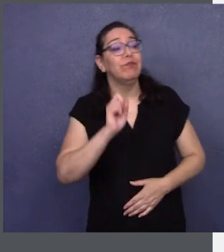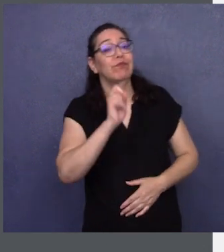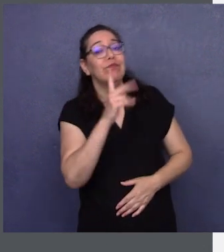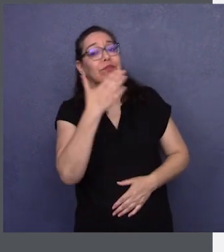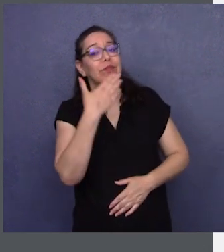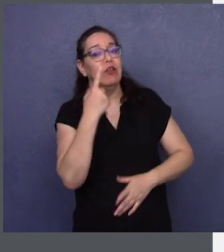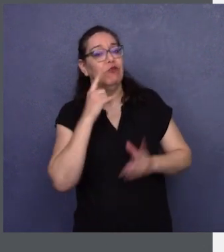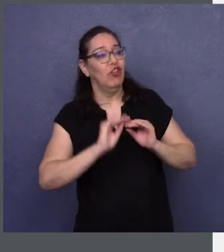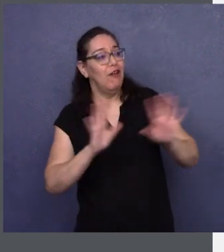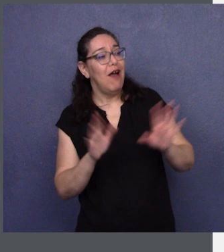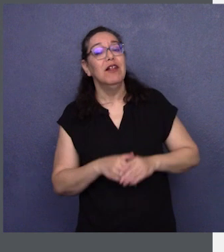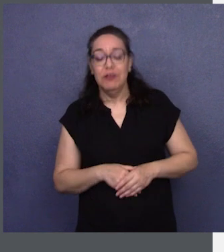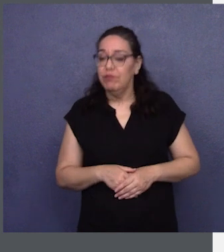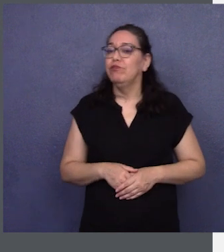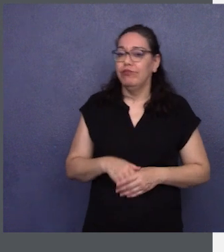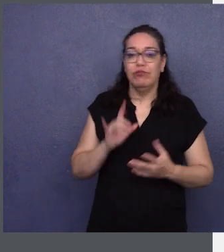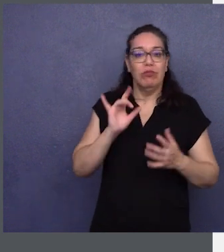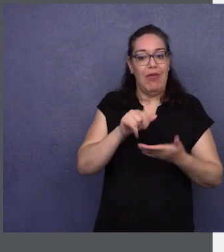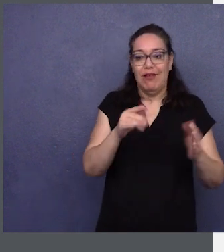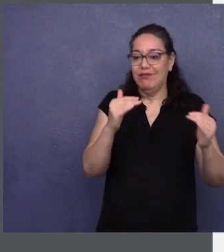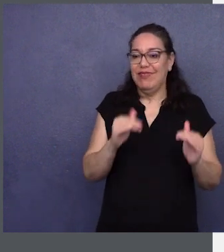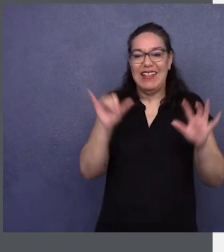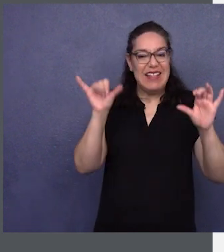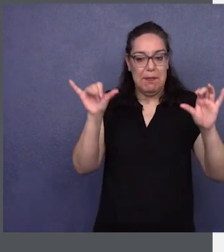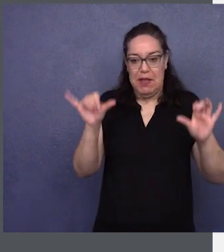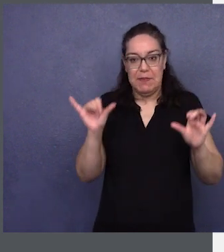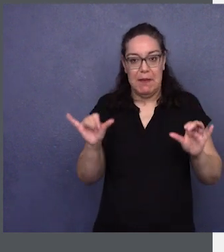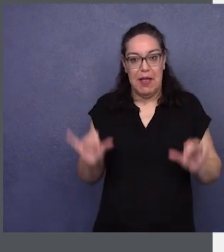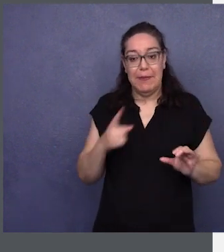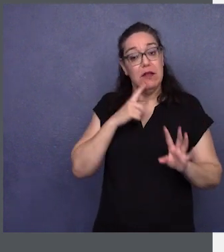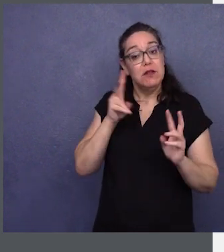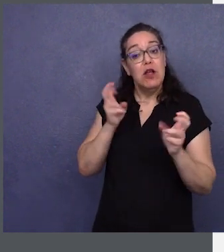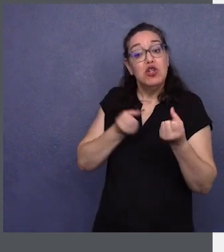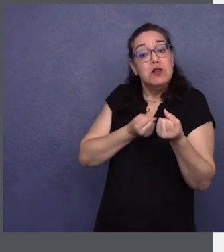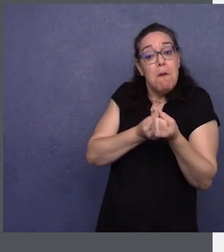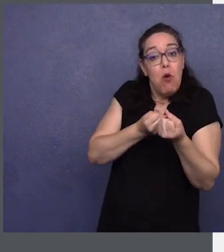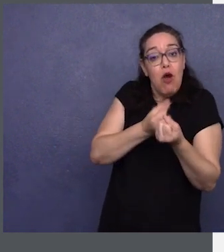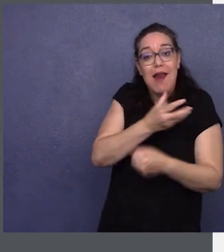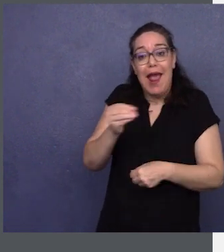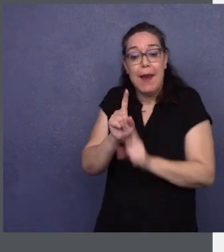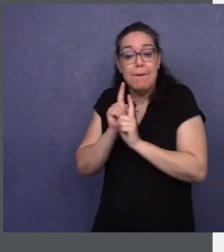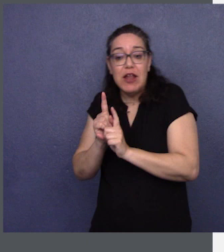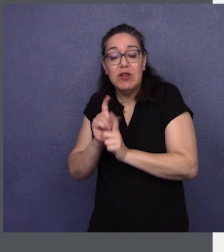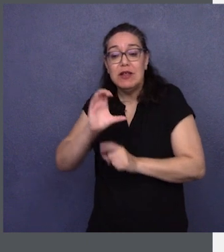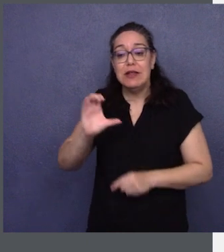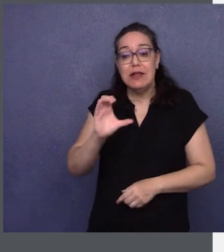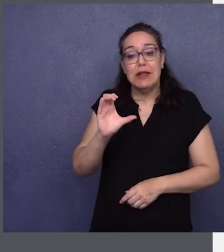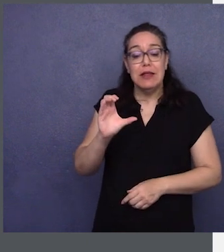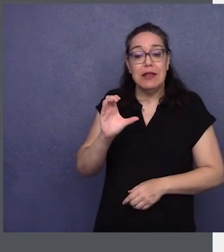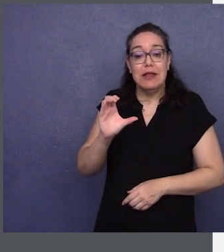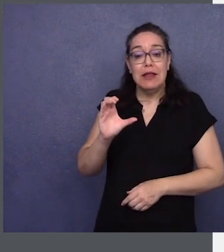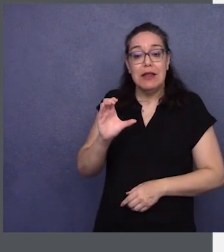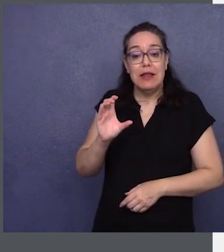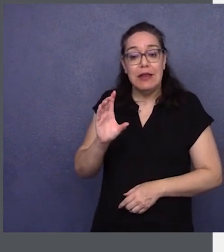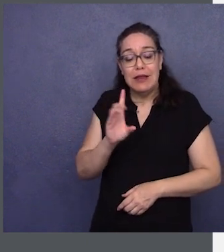clarifying. Yeah, and so the same thing for all the other ones where it says support and mentoring, CDAC, that's California Desert